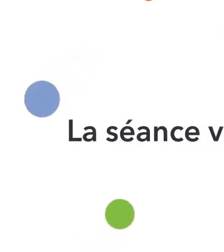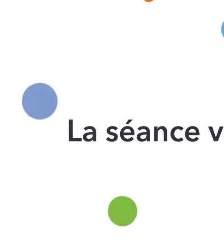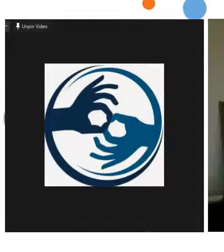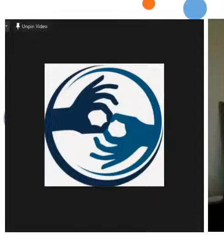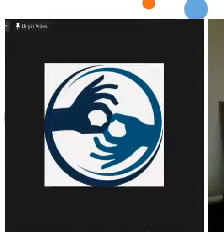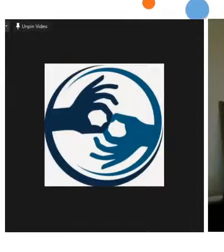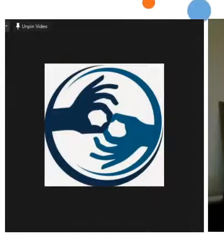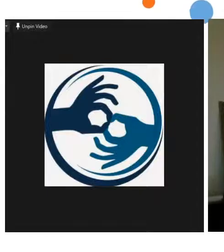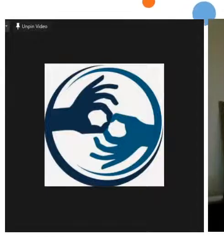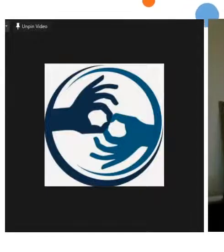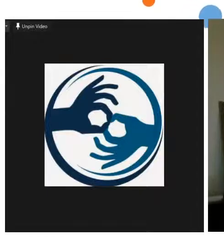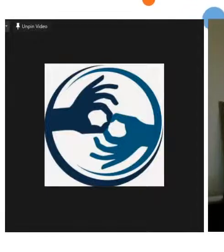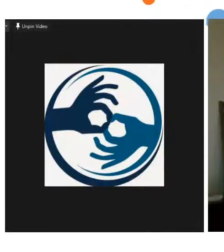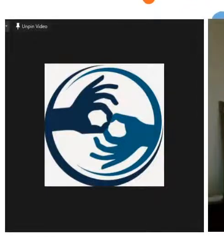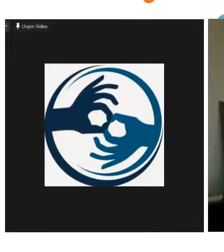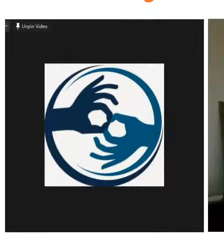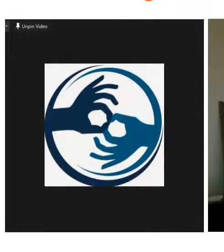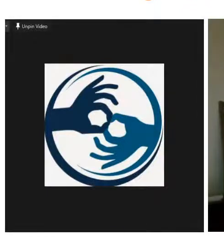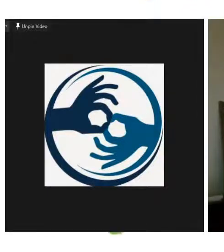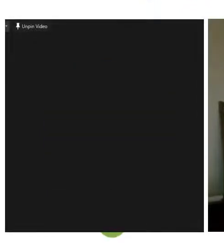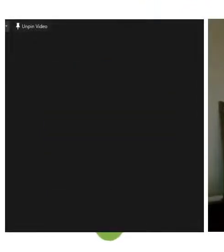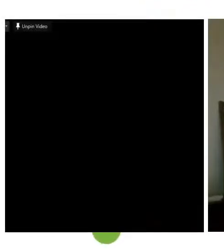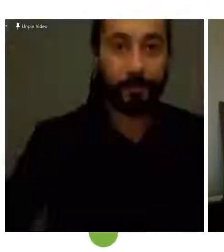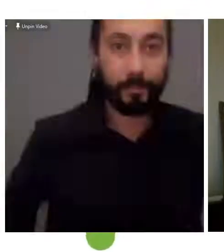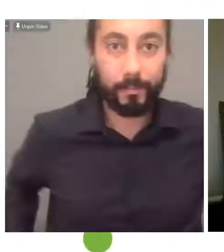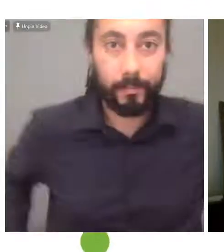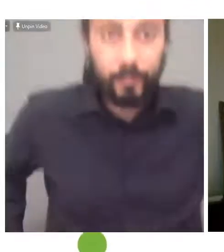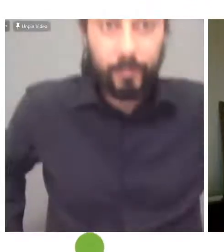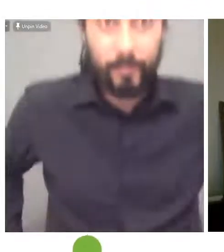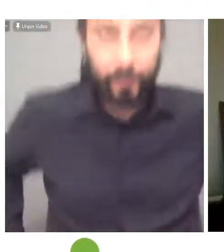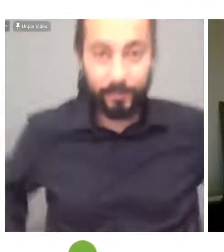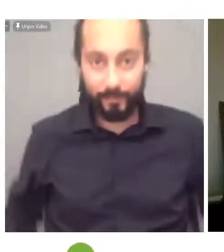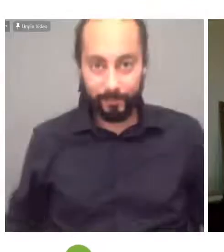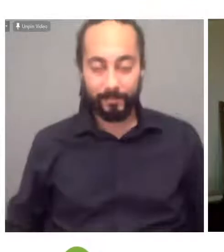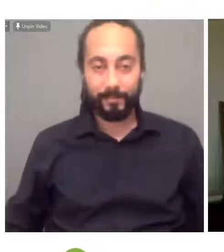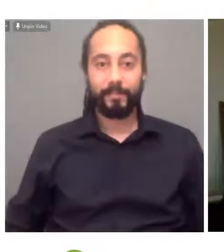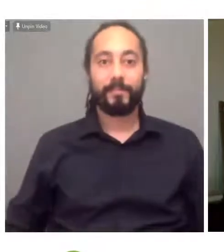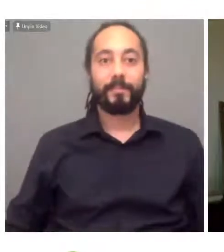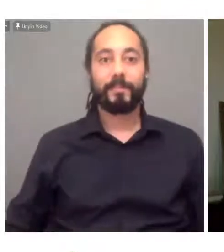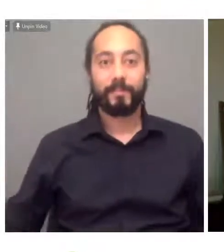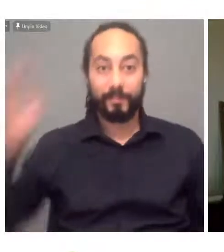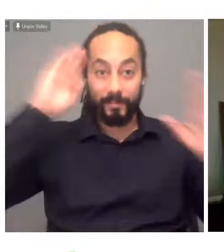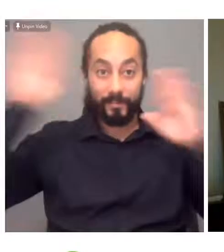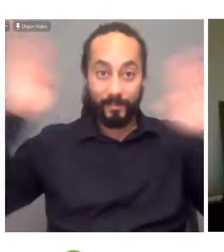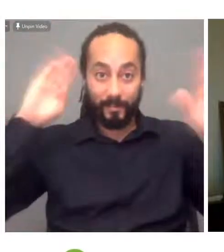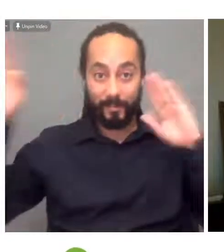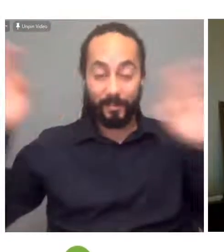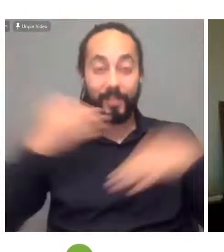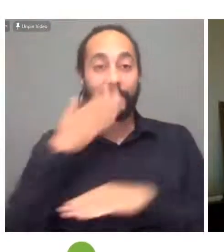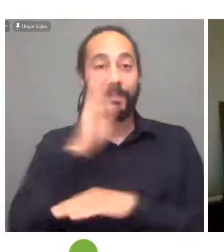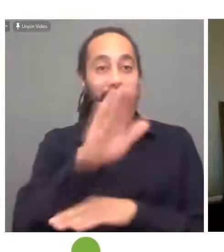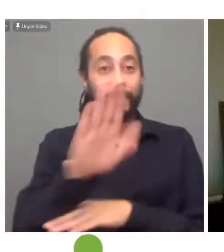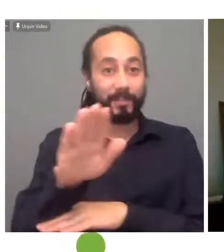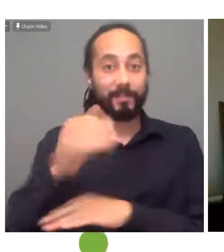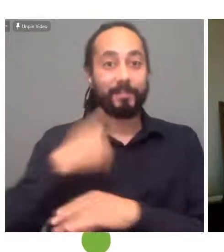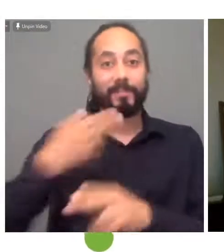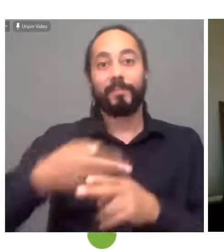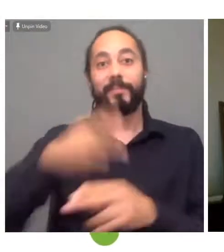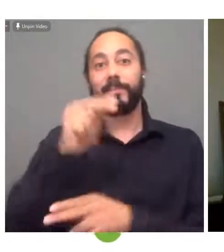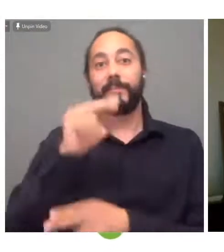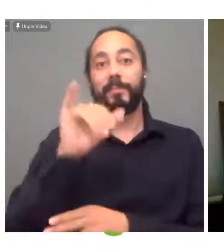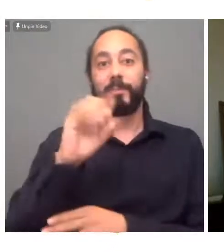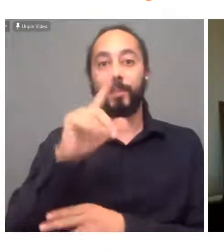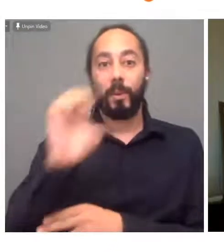Alors, bonjour, c'est Nicole ici, Nicole Anderson-Bergeron avec Business for the Arts.